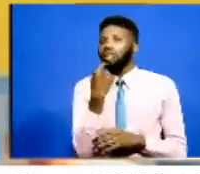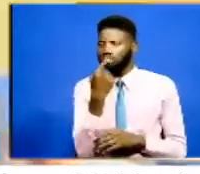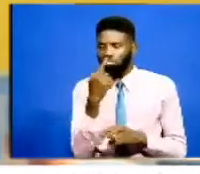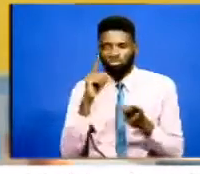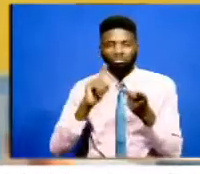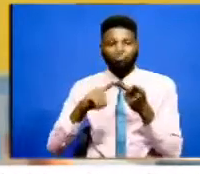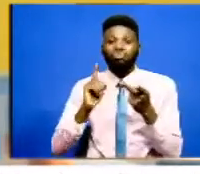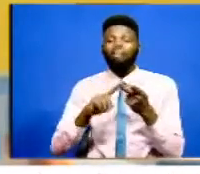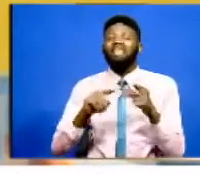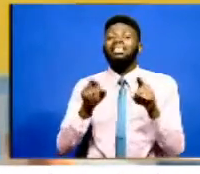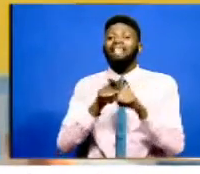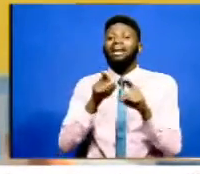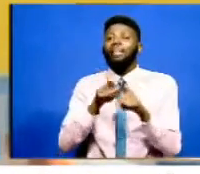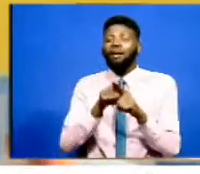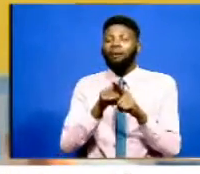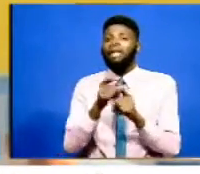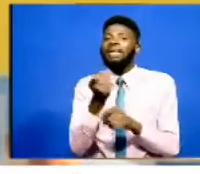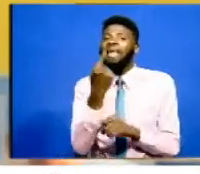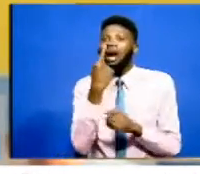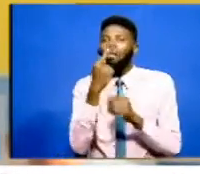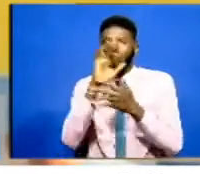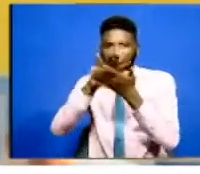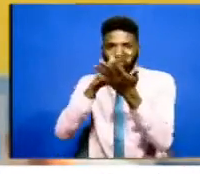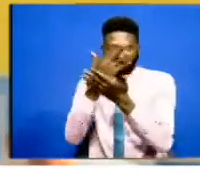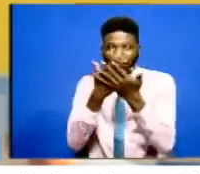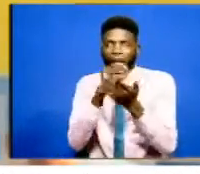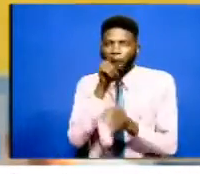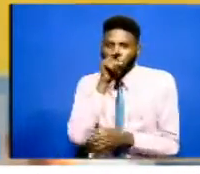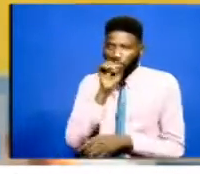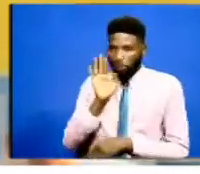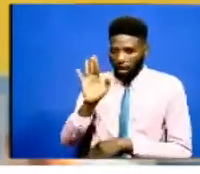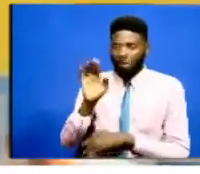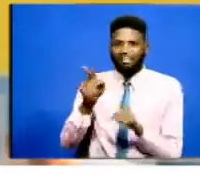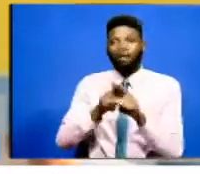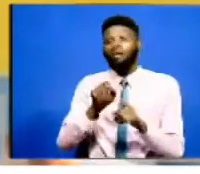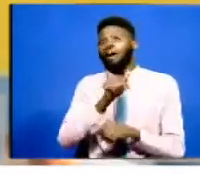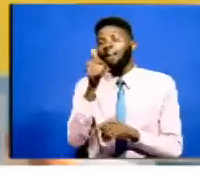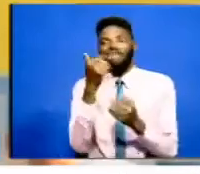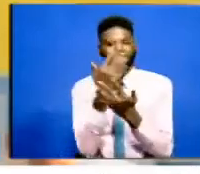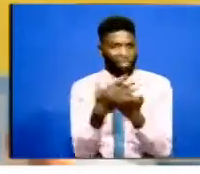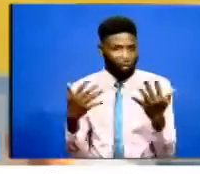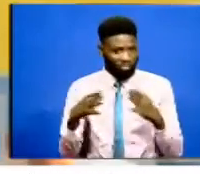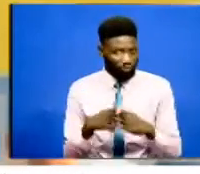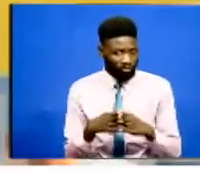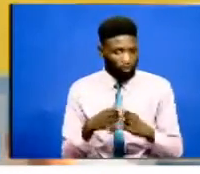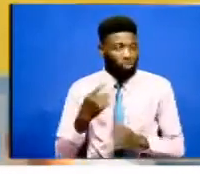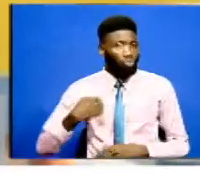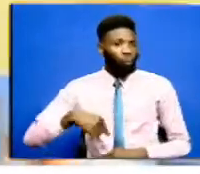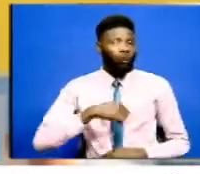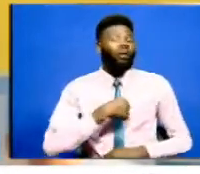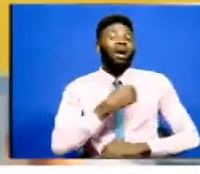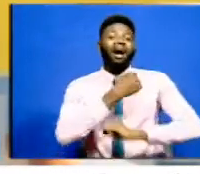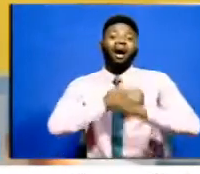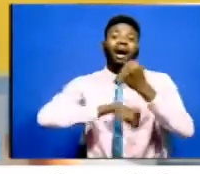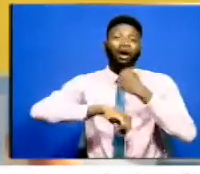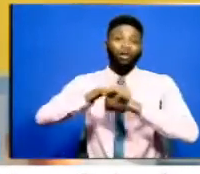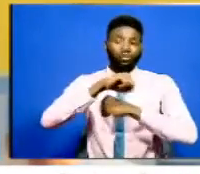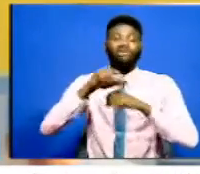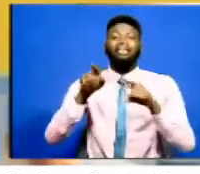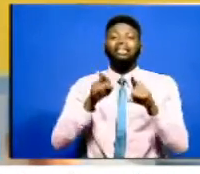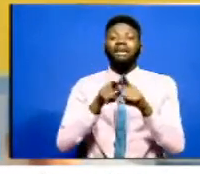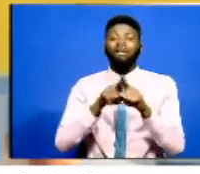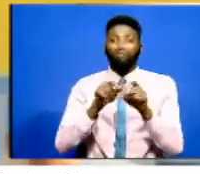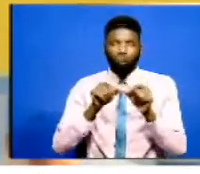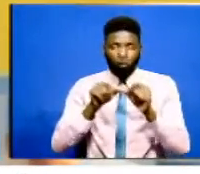insecticide-treated mosquito nets, and other commodities, we took and indeed continue to take